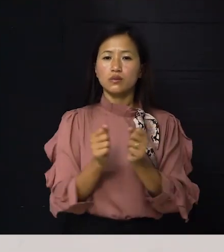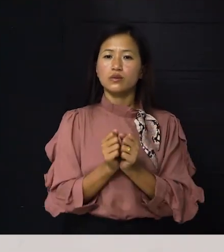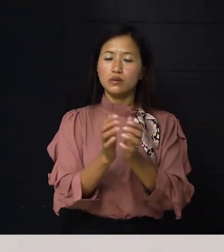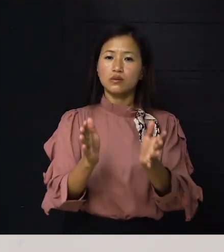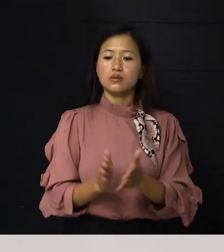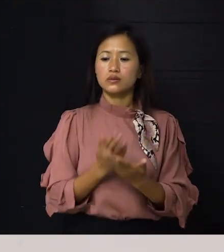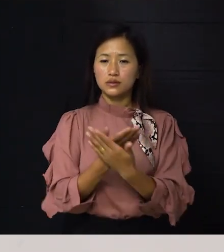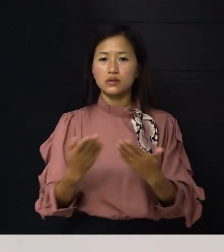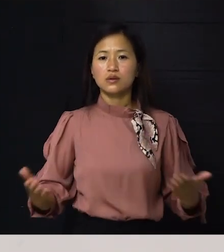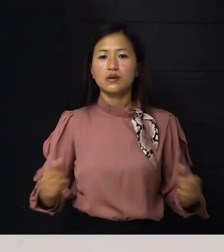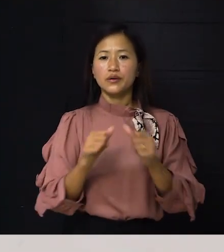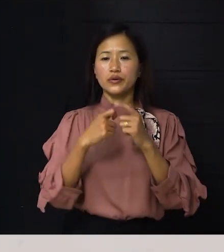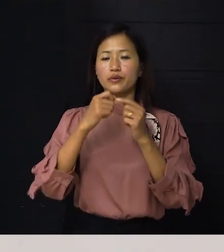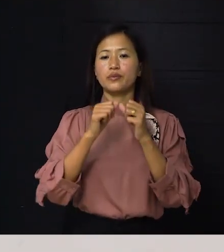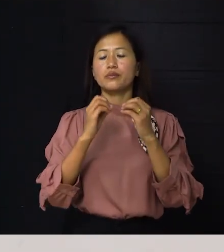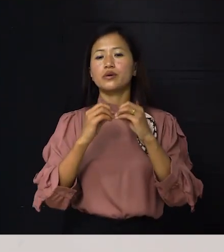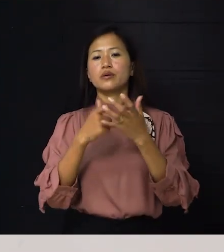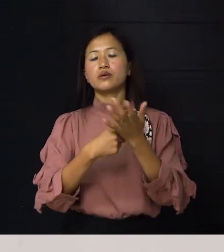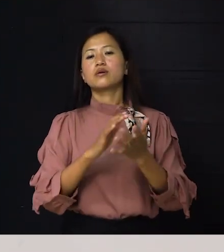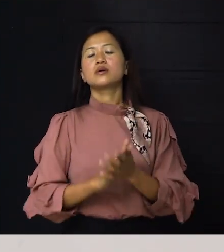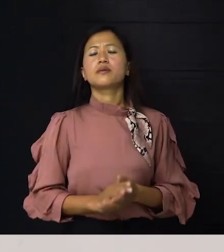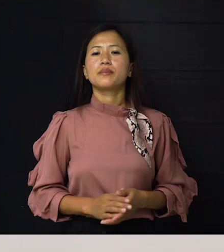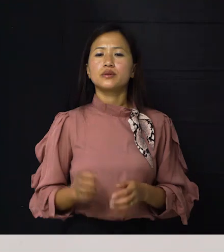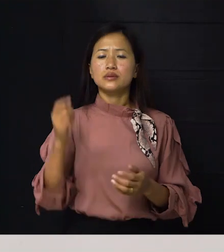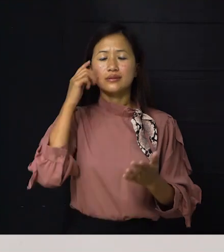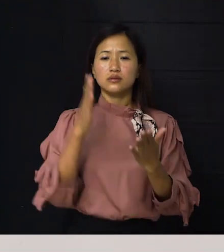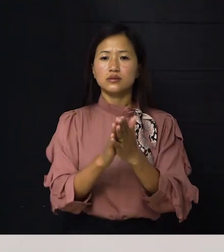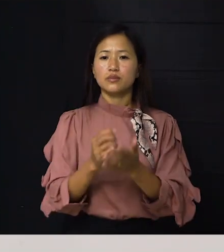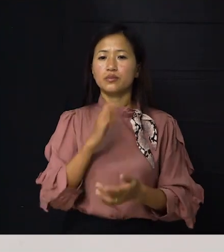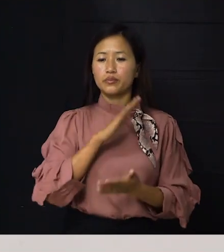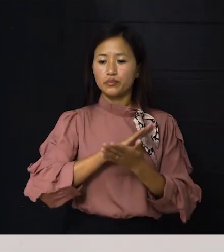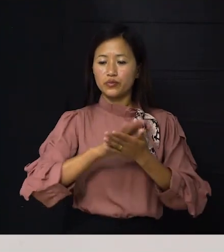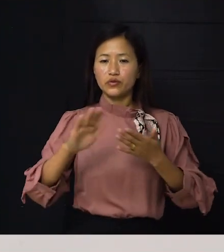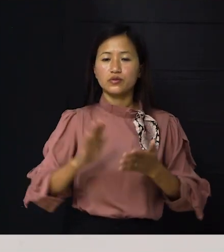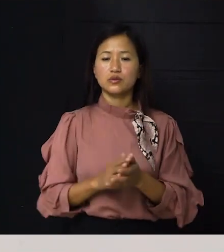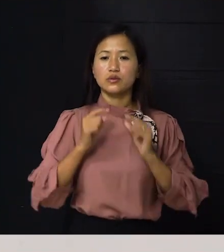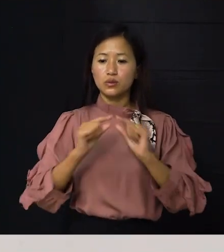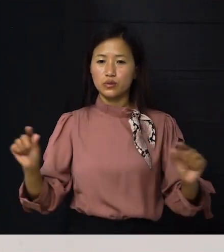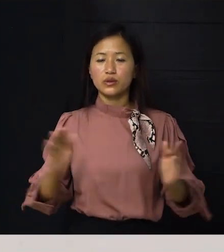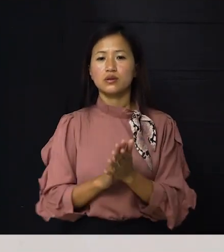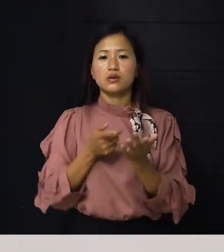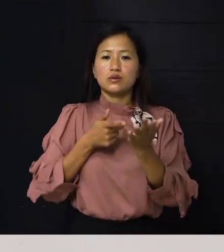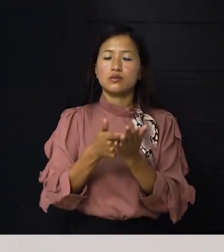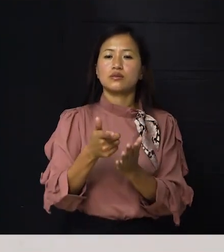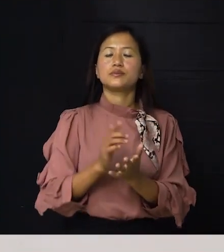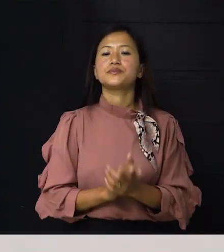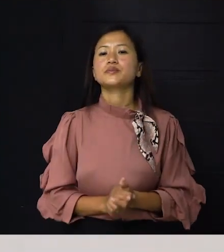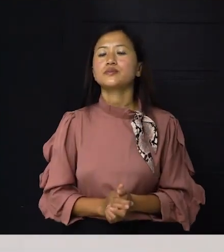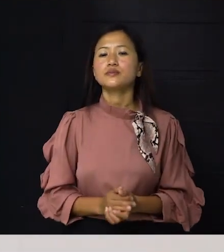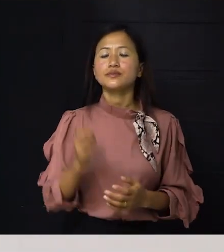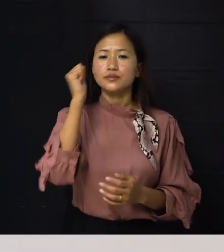things, Akbar has really success, and he has really proved himself to be a great ruler. All right,